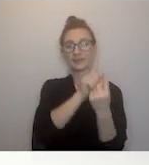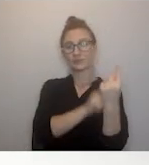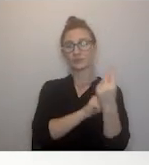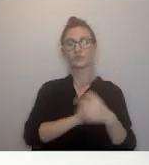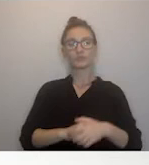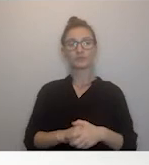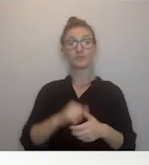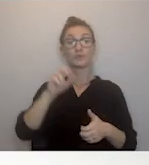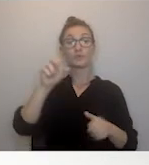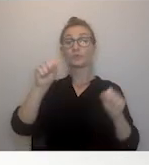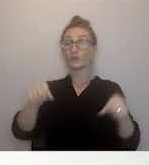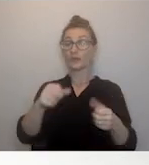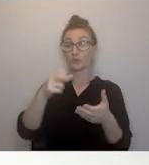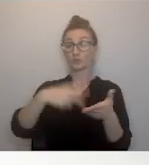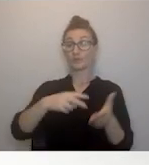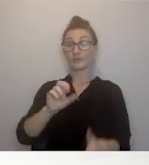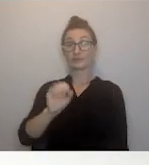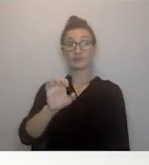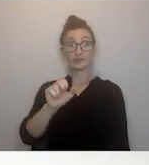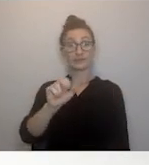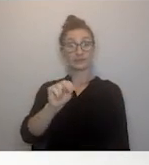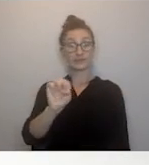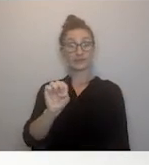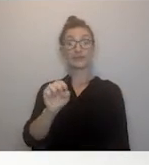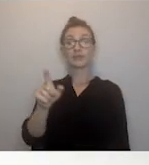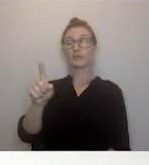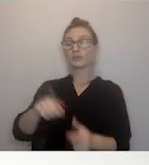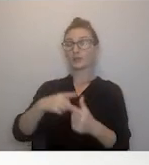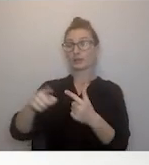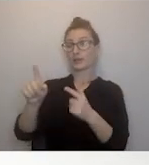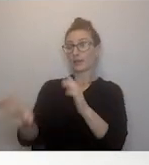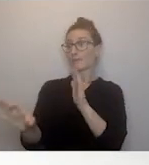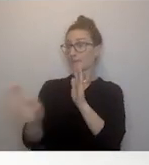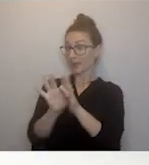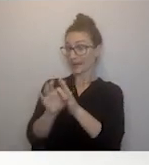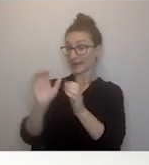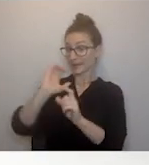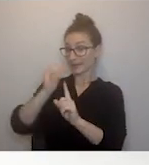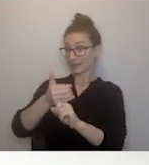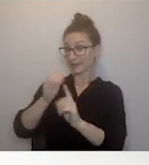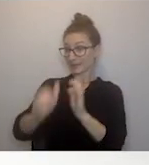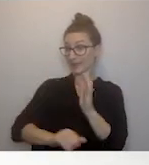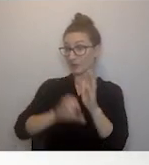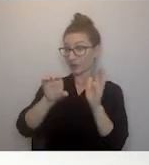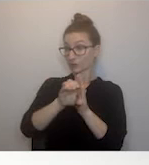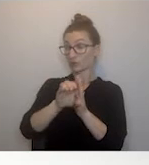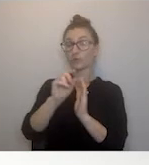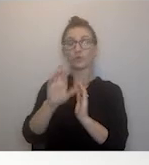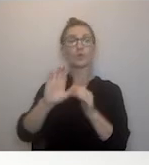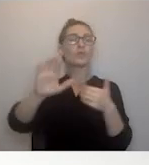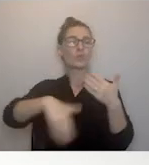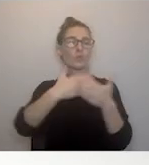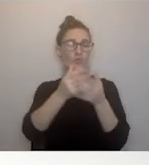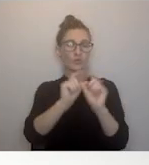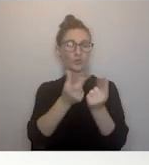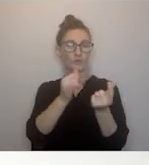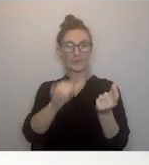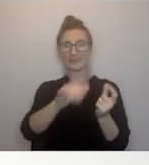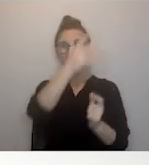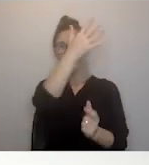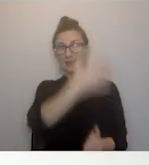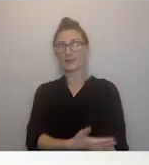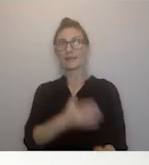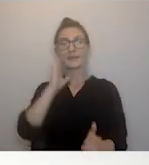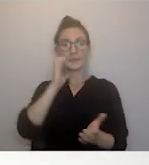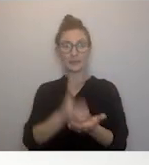So you can either say, read a scene and have them choose, or you assign them and then they act or freeze as that character, or you can do a whole